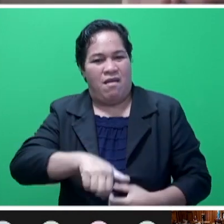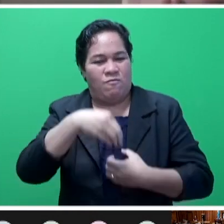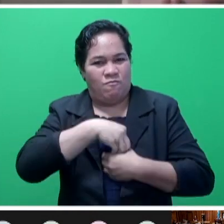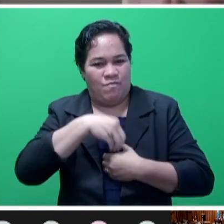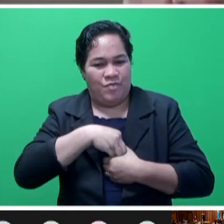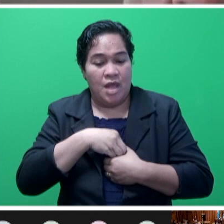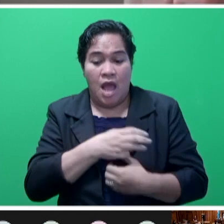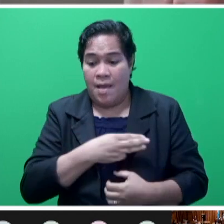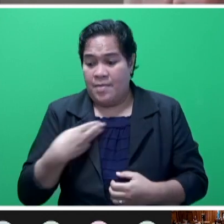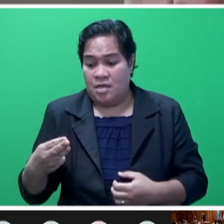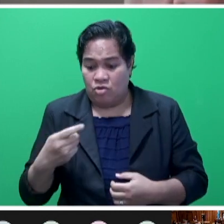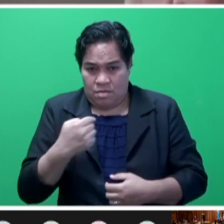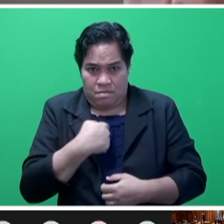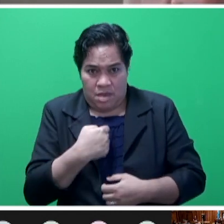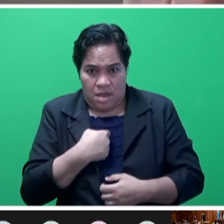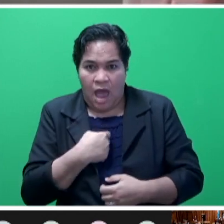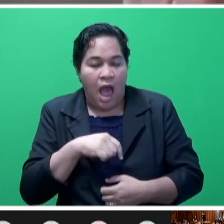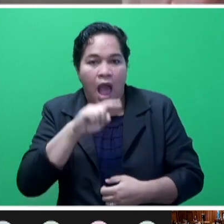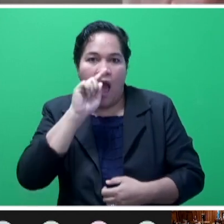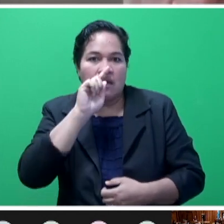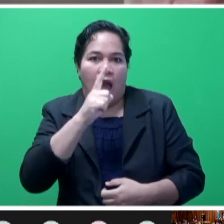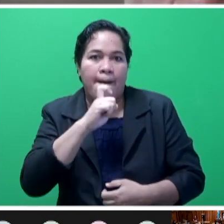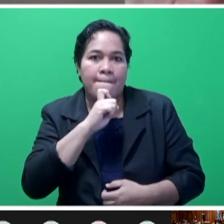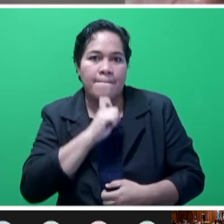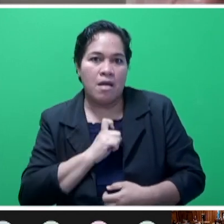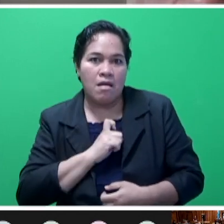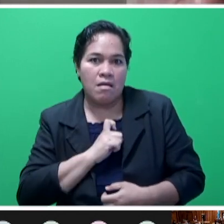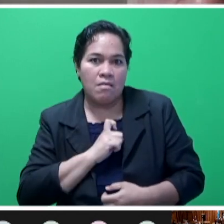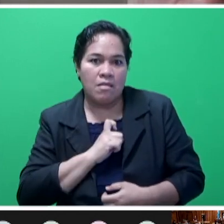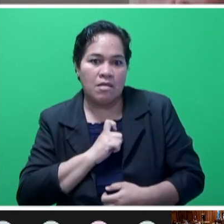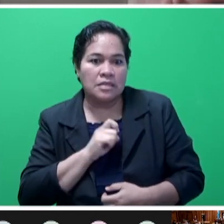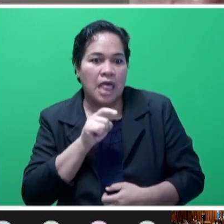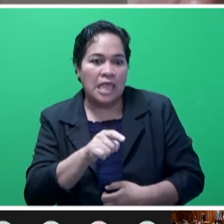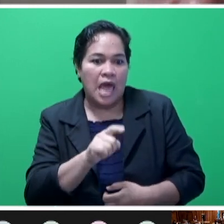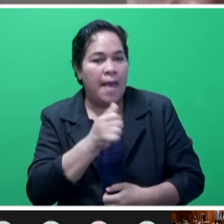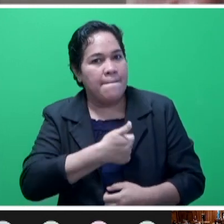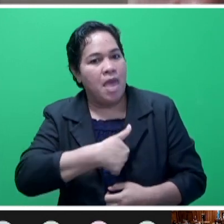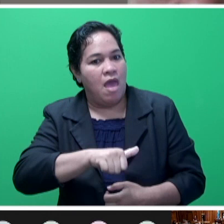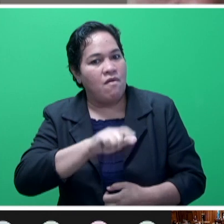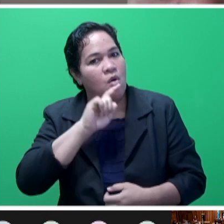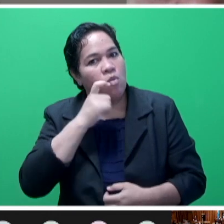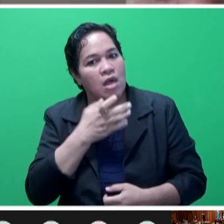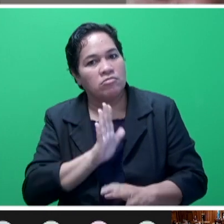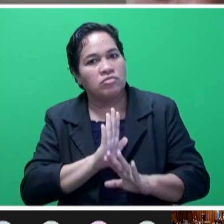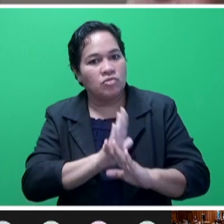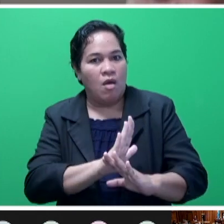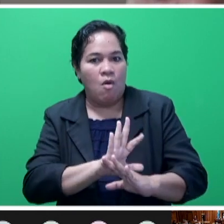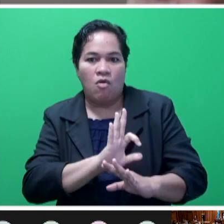ministry nor me, can assure or ensure that such behavioral issues are not